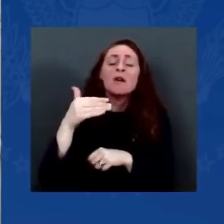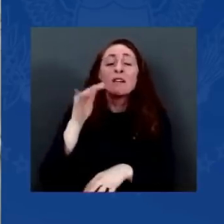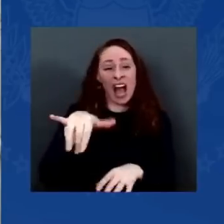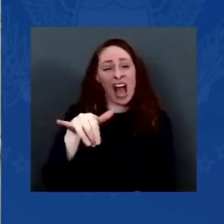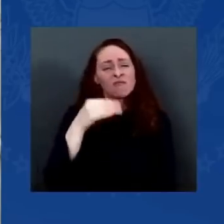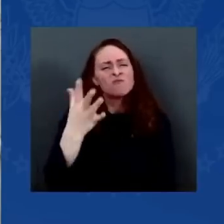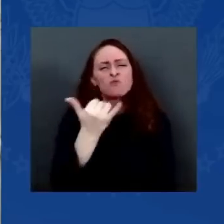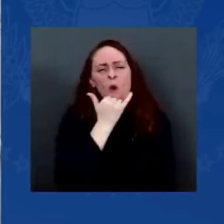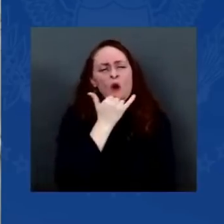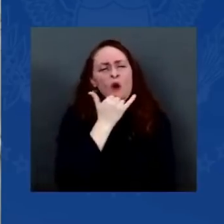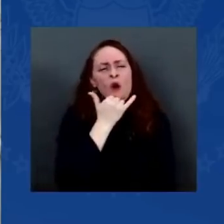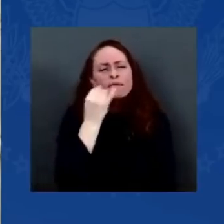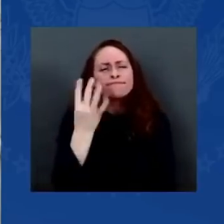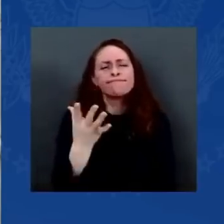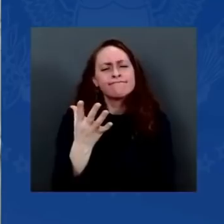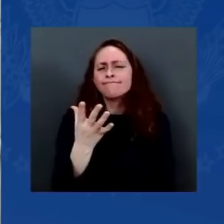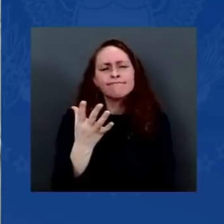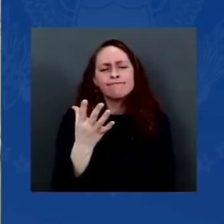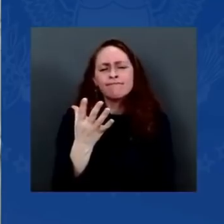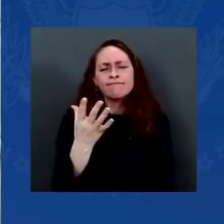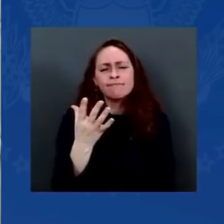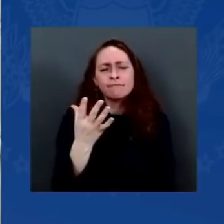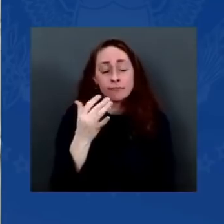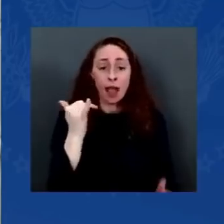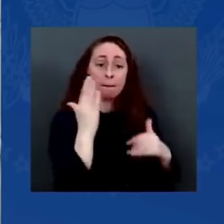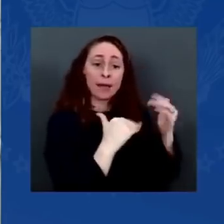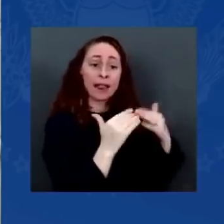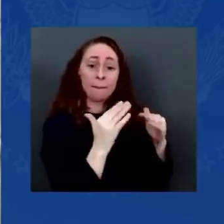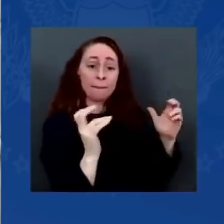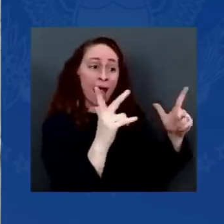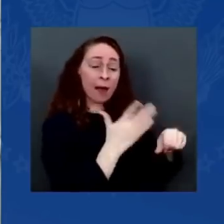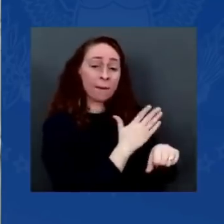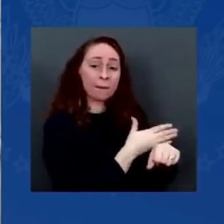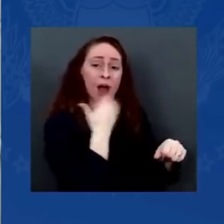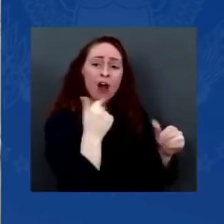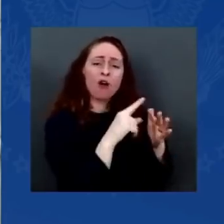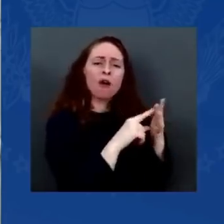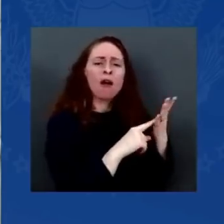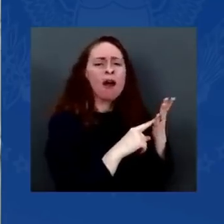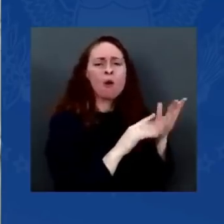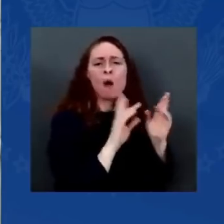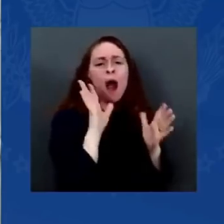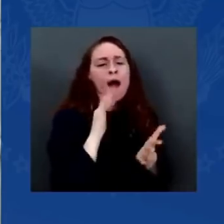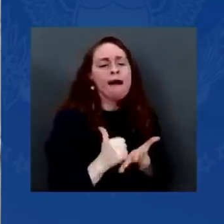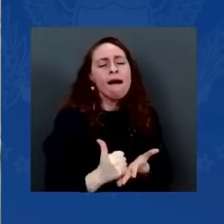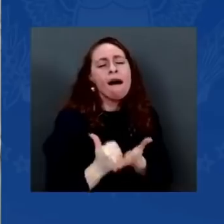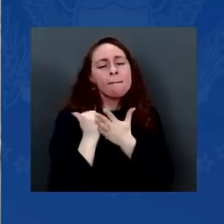to reduce prices and cost for middle class and working class people. It's going to